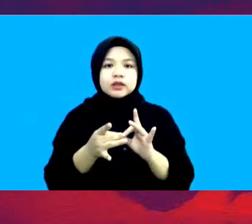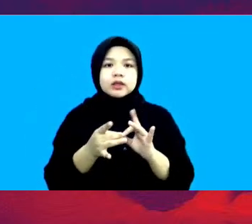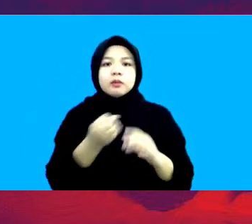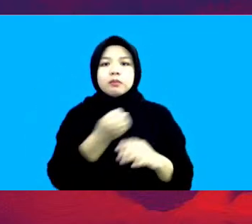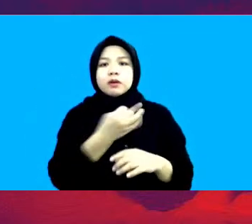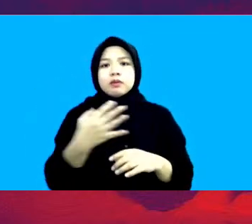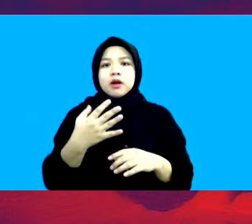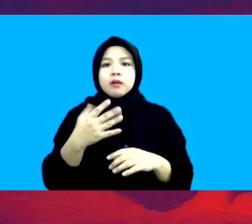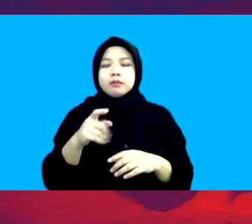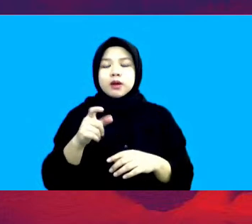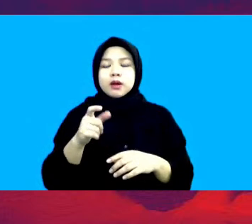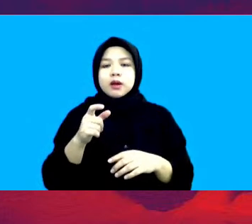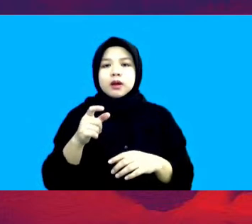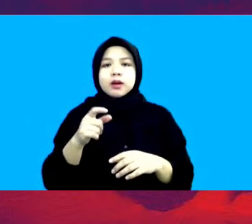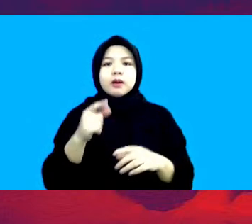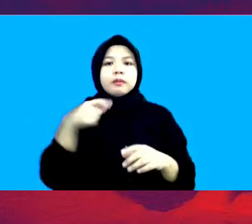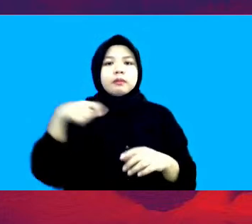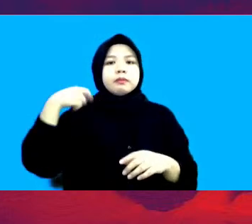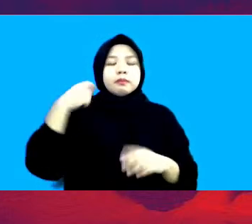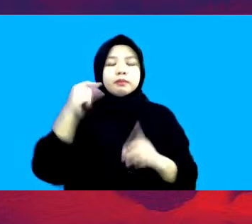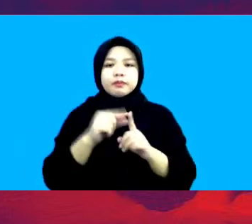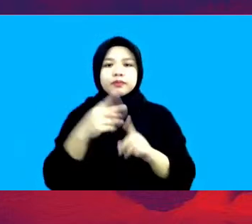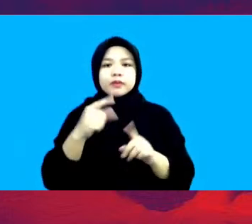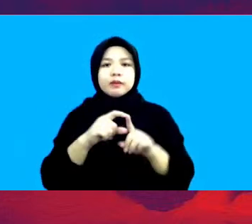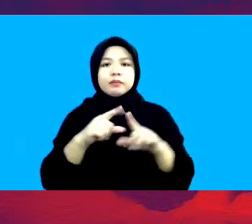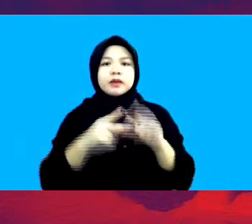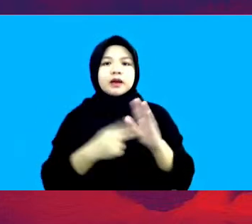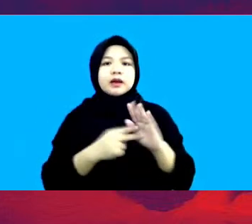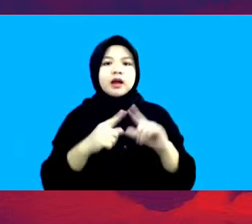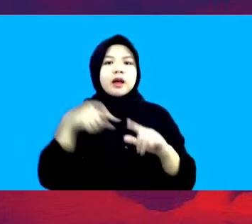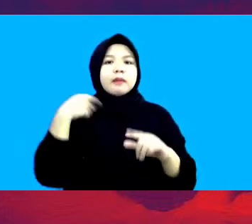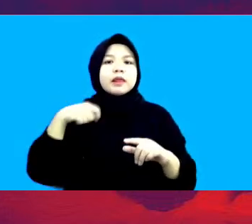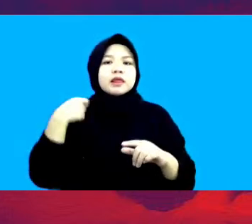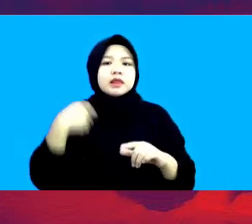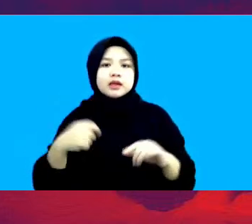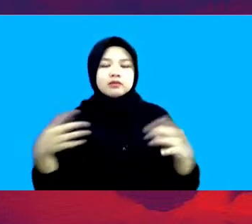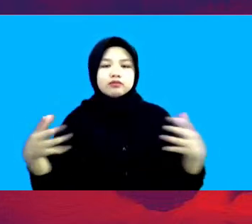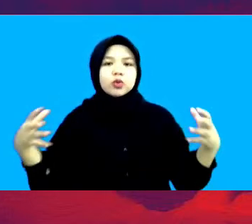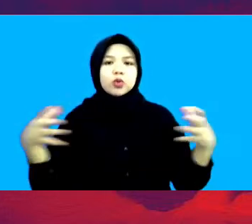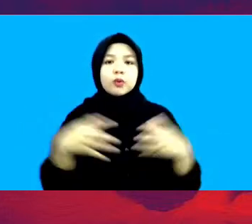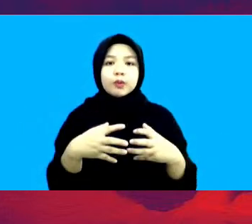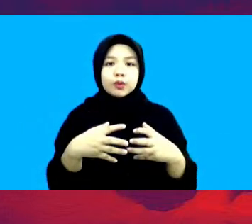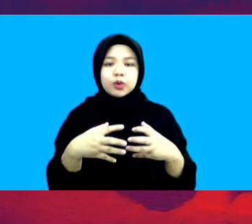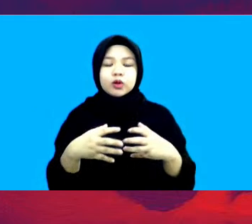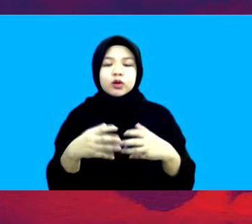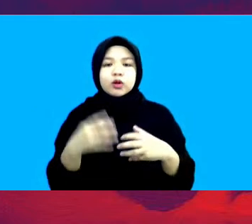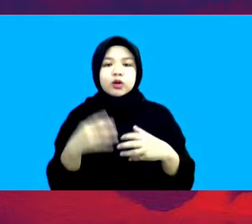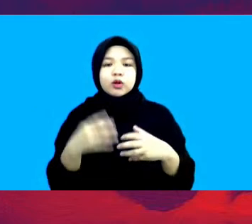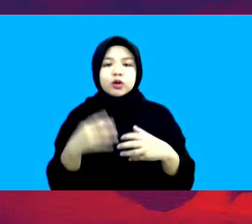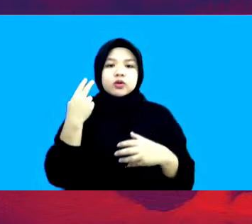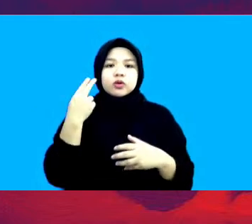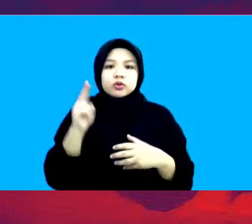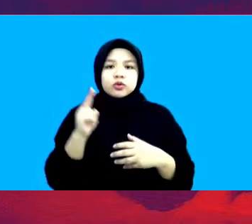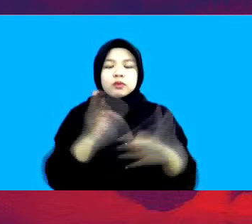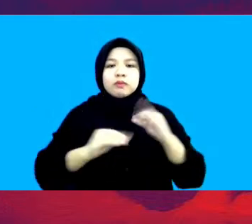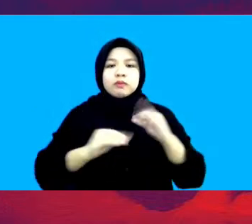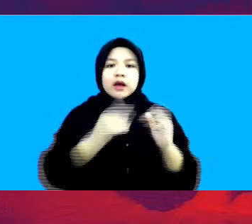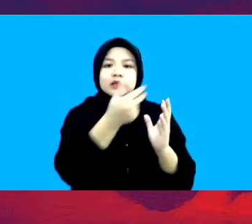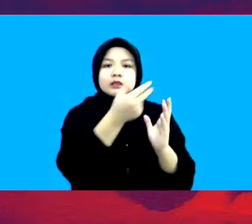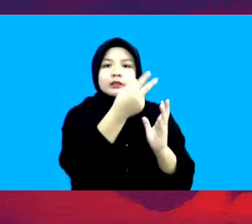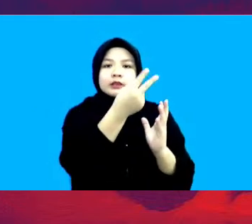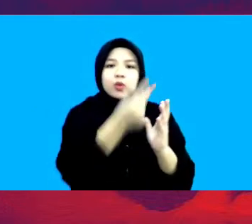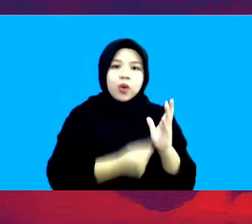health ministers in forming this so-called financial intermediary fund for health. That was a